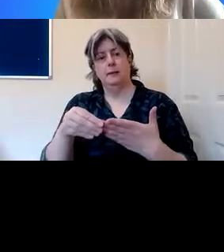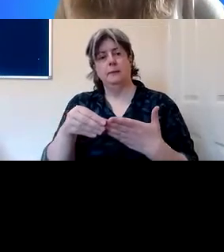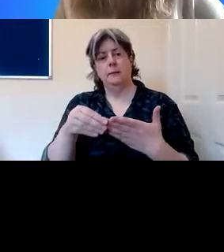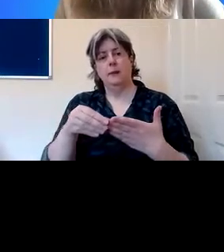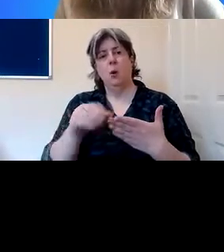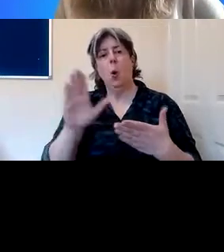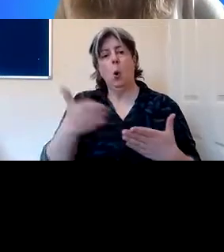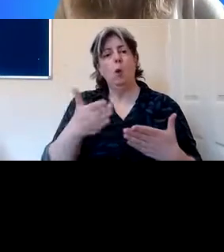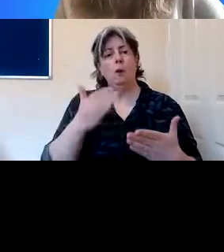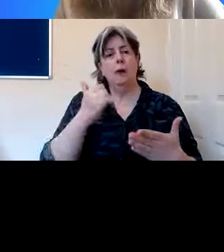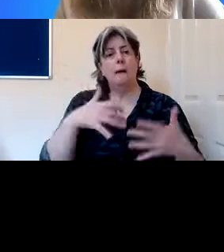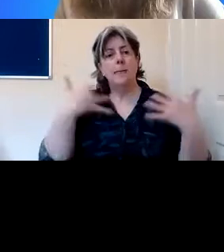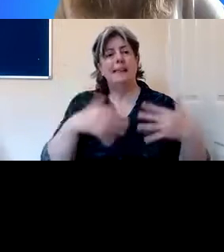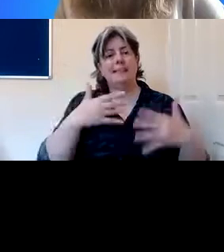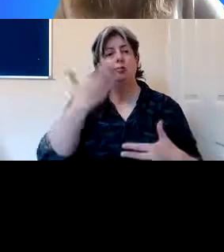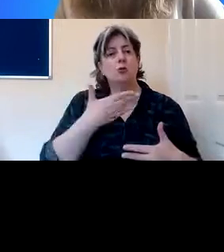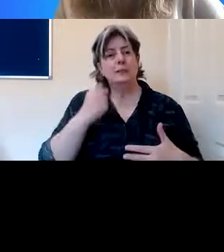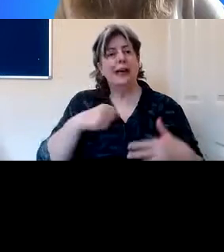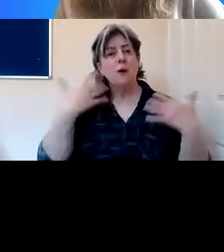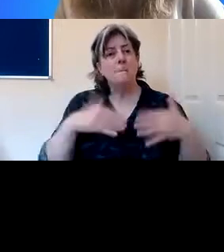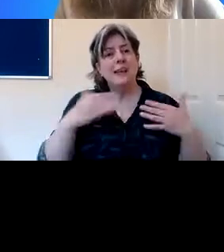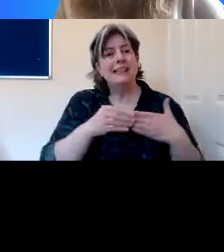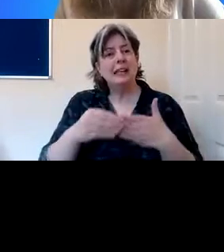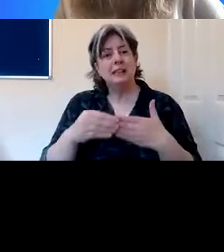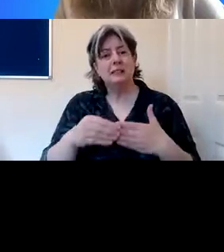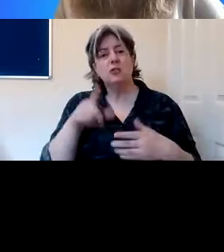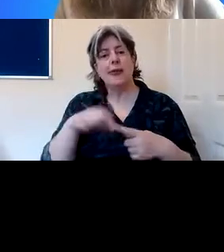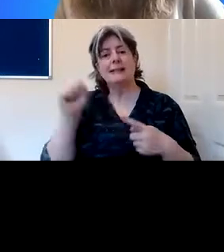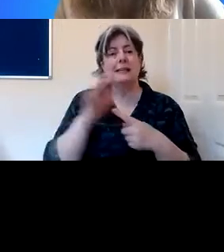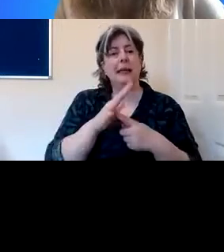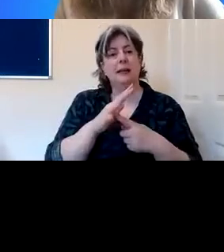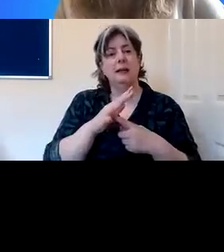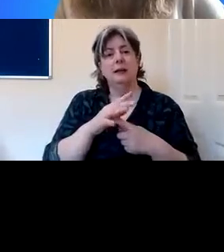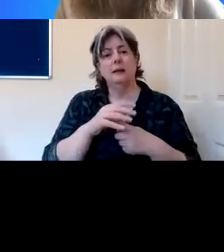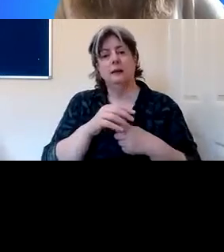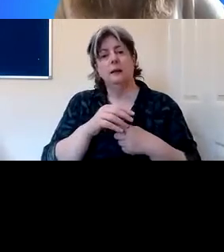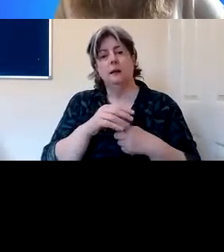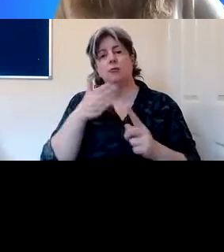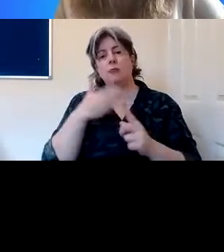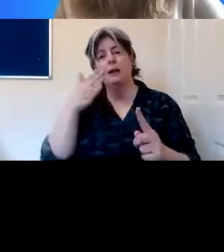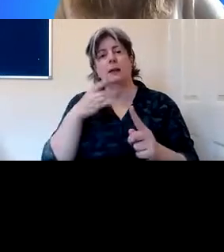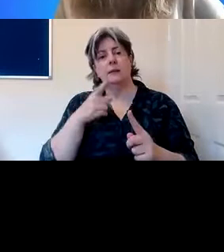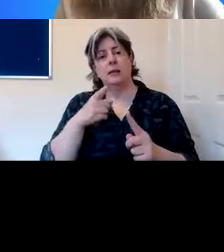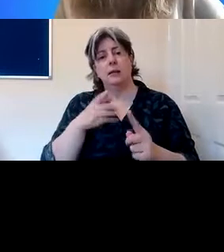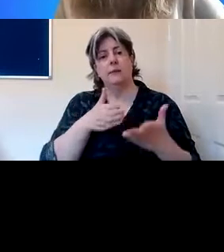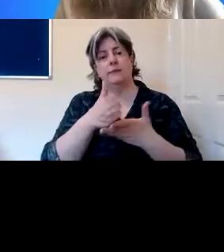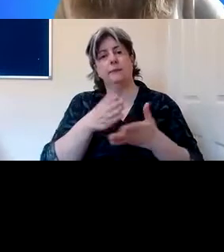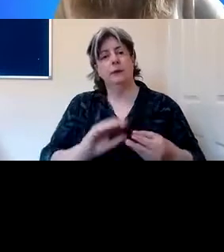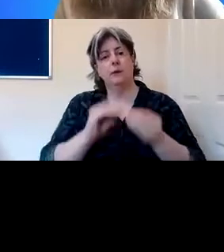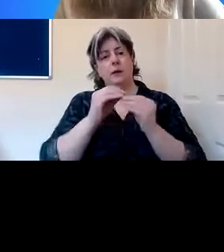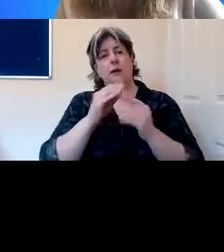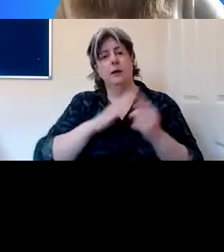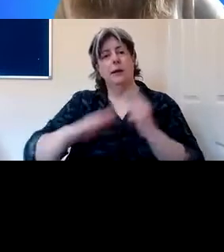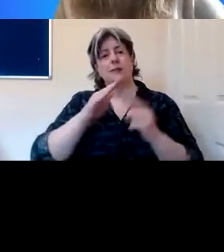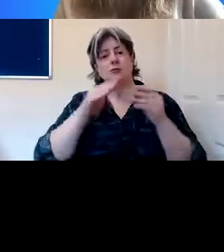leader. So leadership is key, and I think we've recognised that by the creation of our national approach to professional